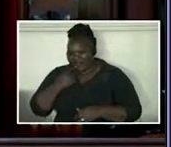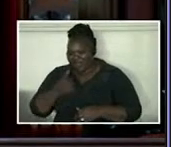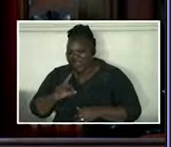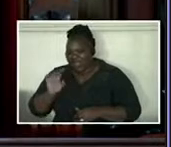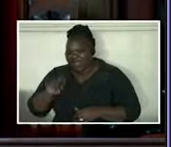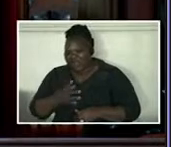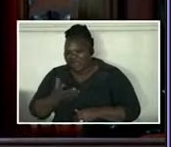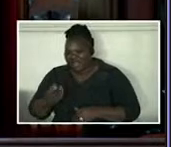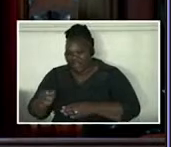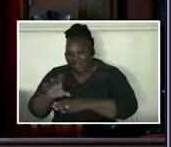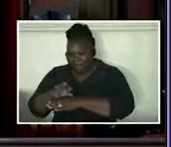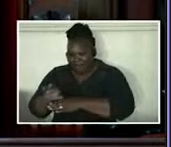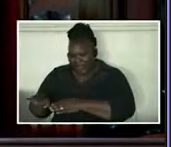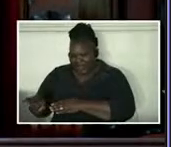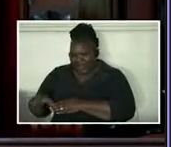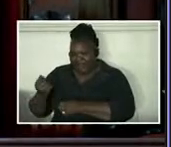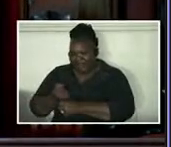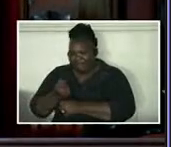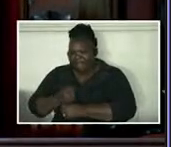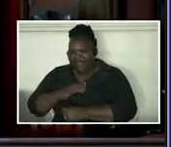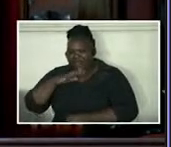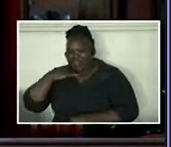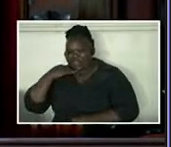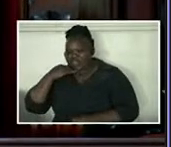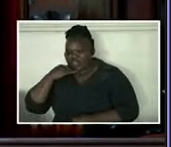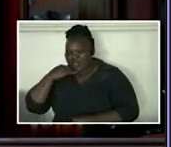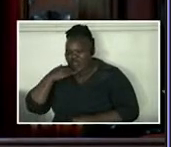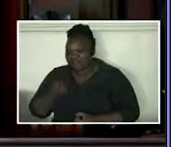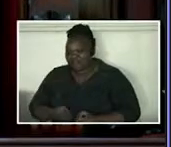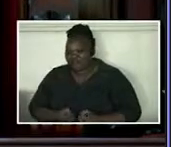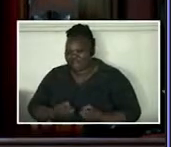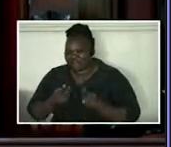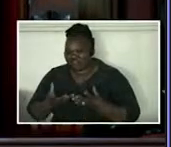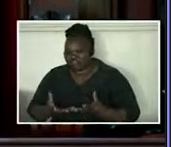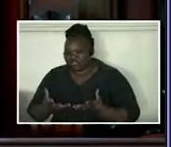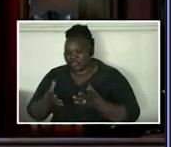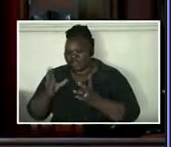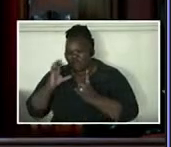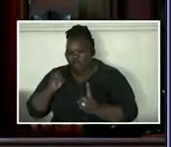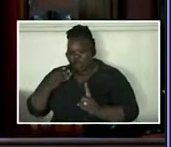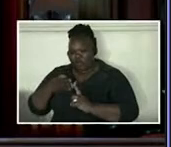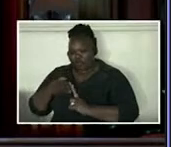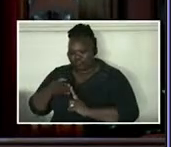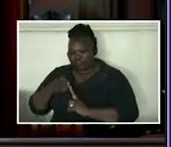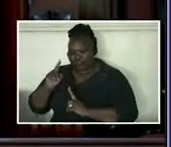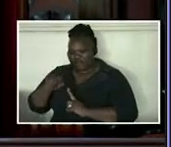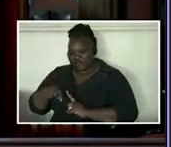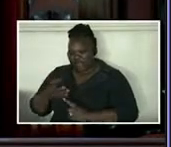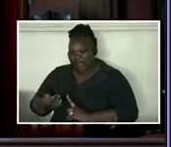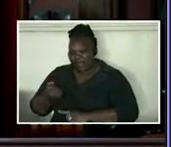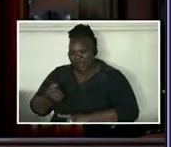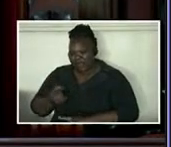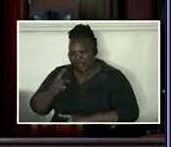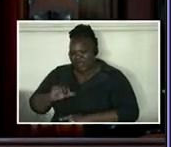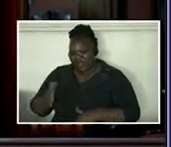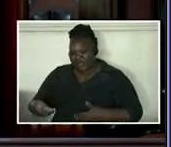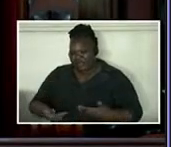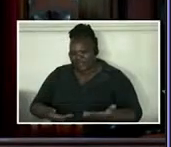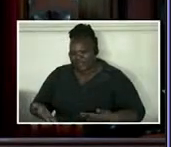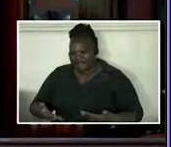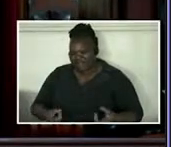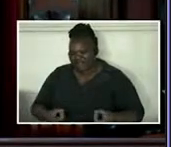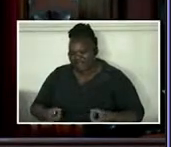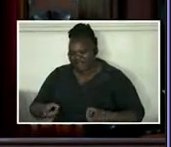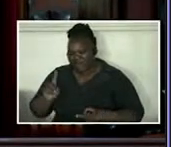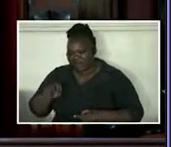planned and made sufficient provision for its principal objectives and to be apprised of the service delivery output that